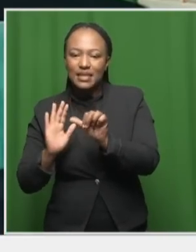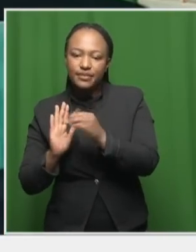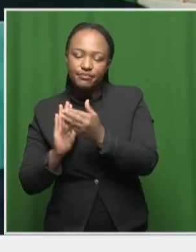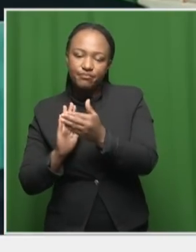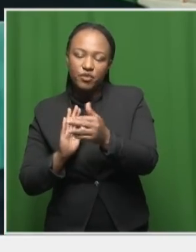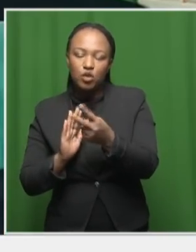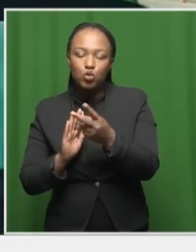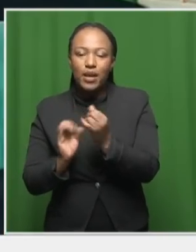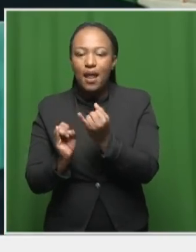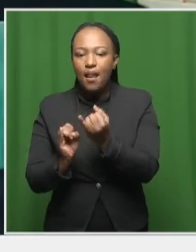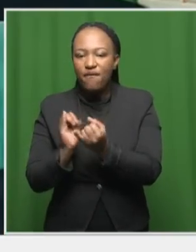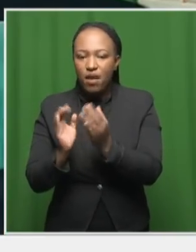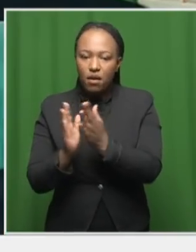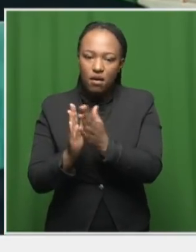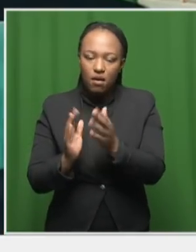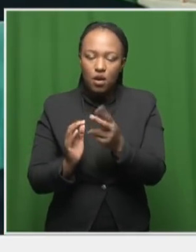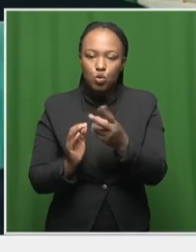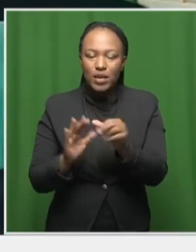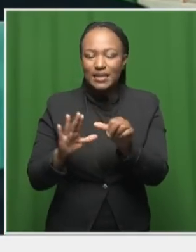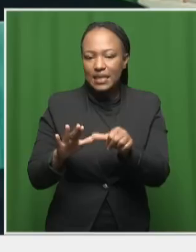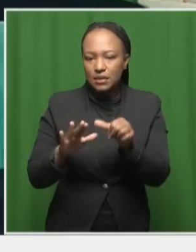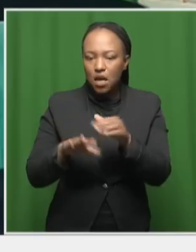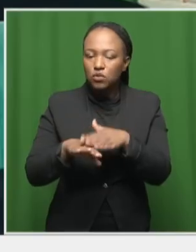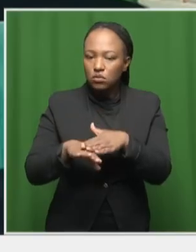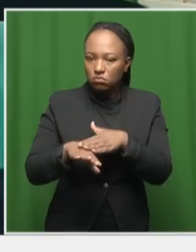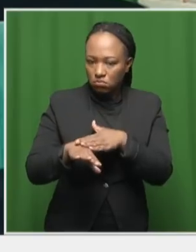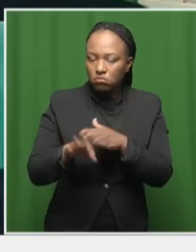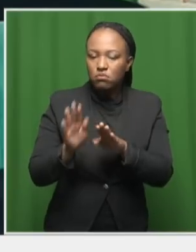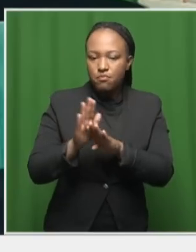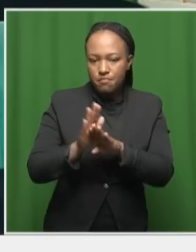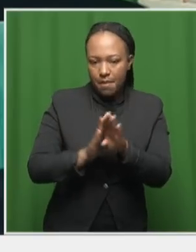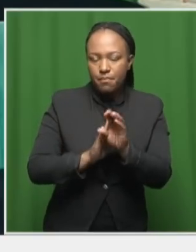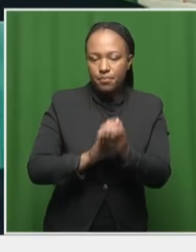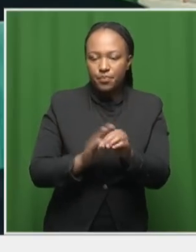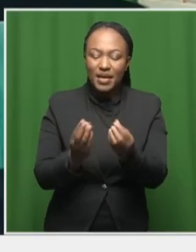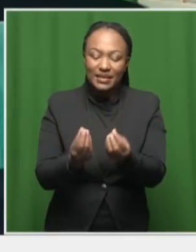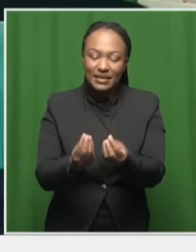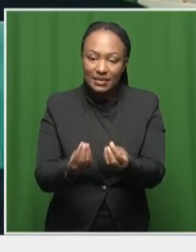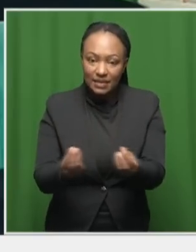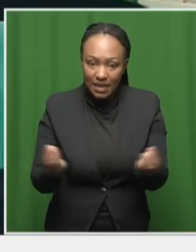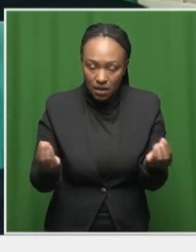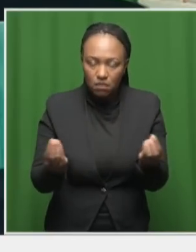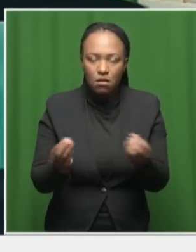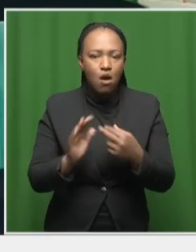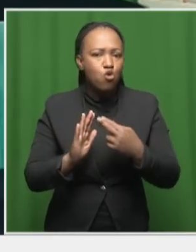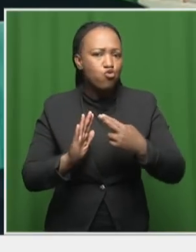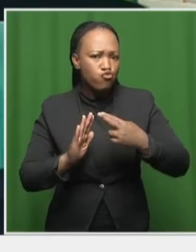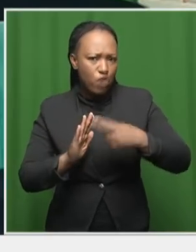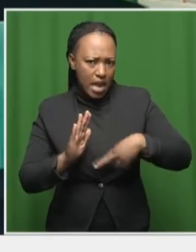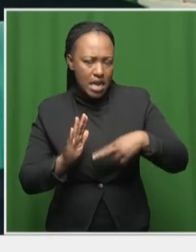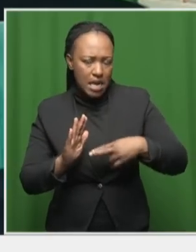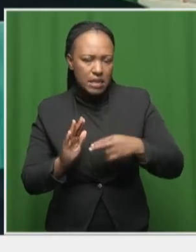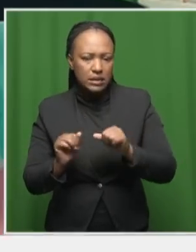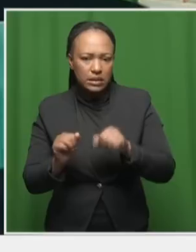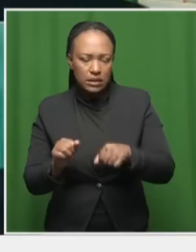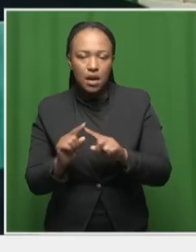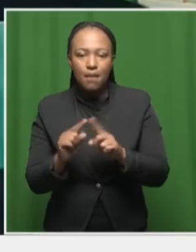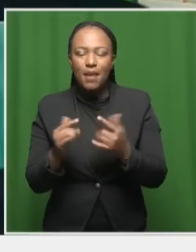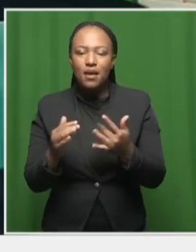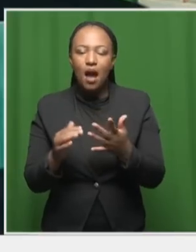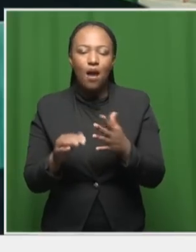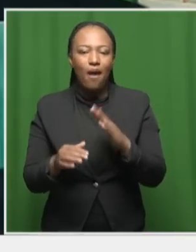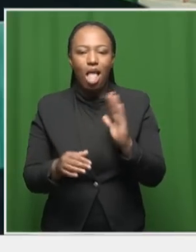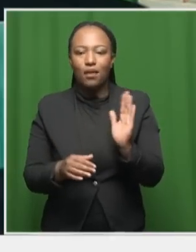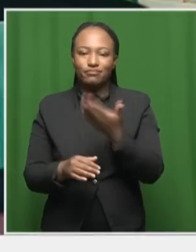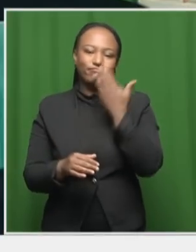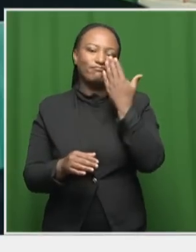to 2016, we did see a slow improvement of children, the percentage of children that could read. But that's now been wiped out. We've